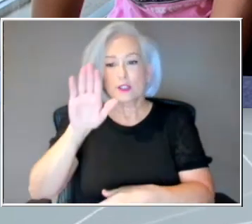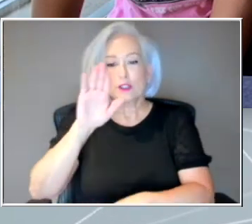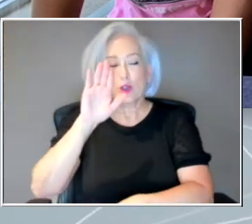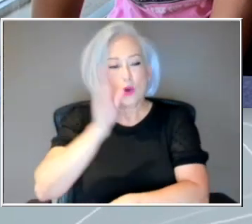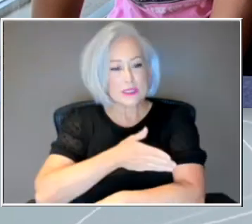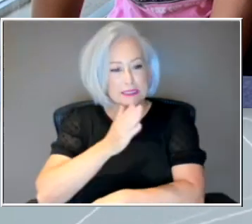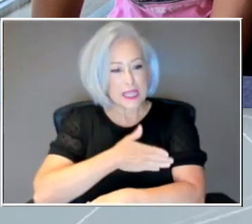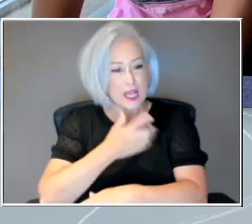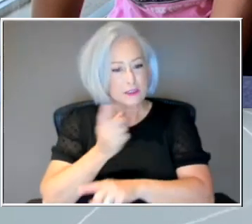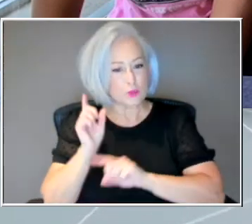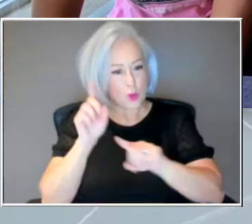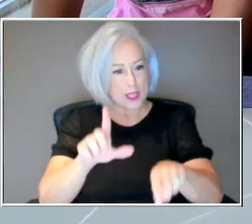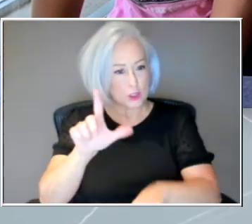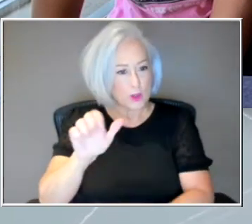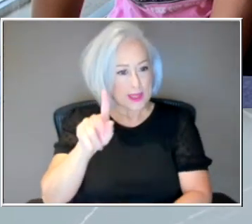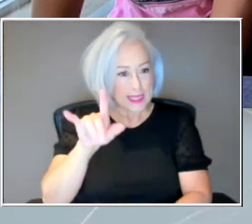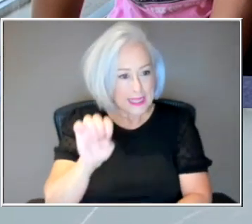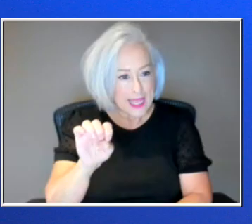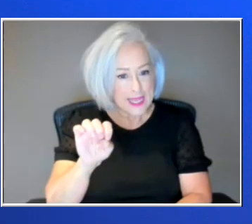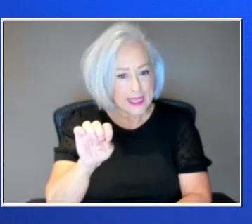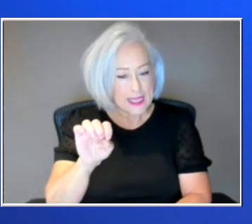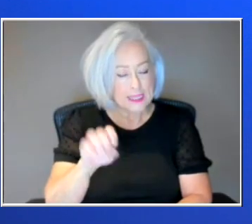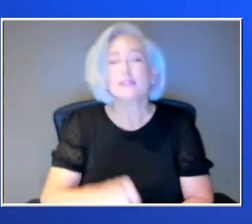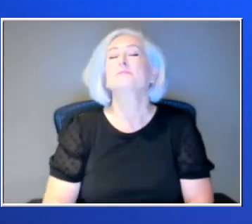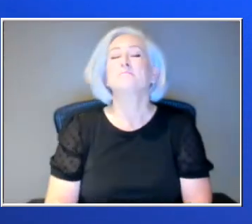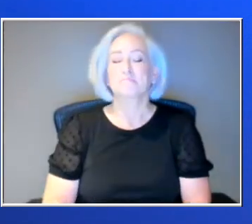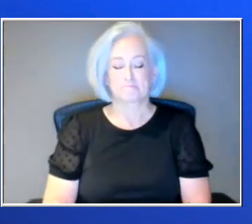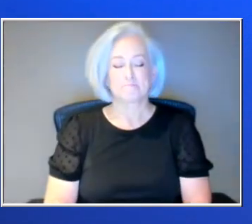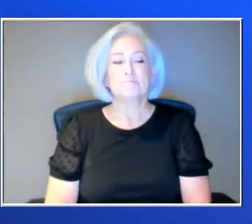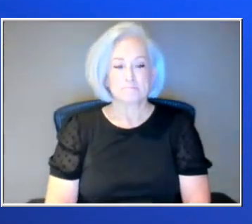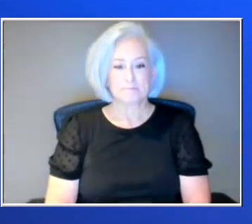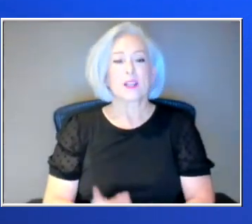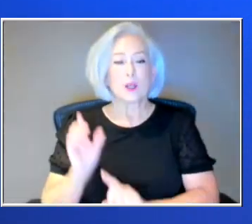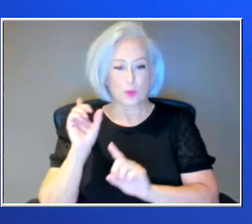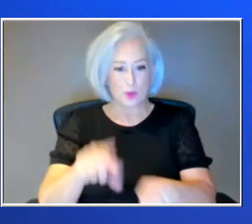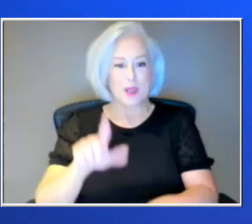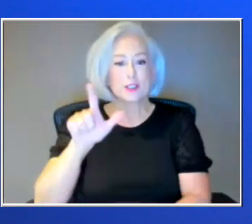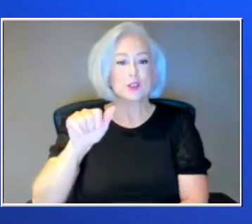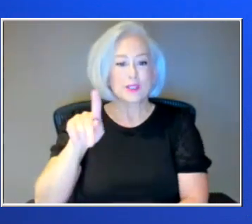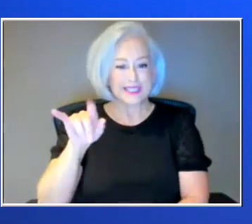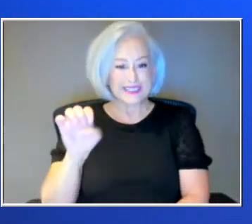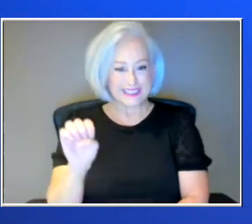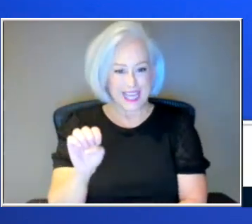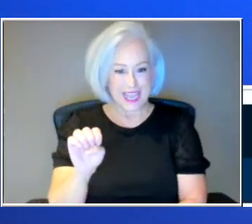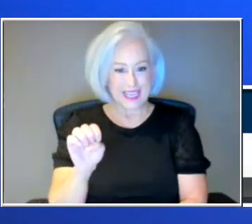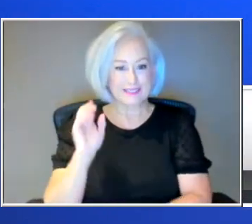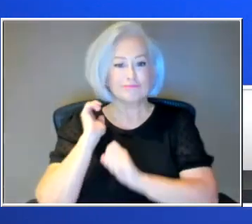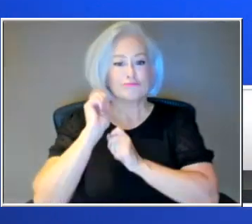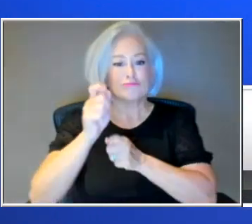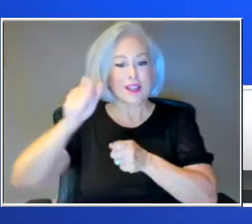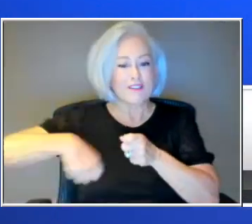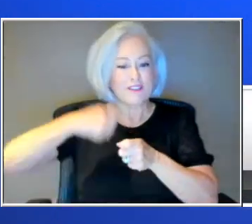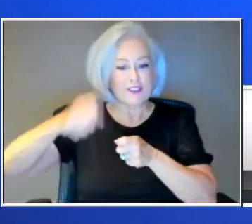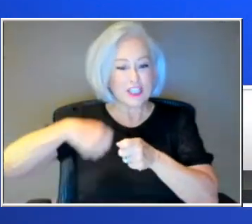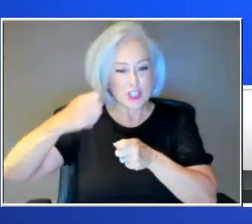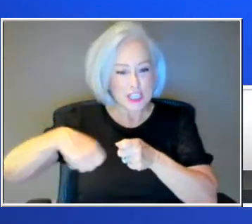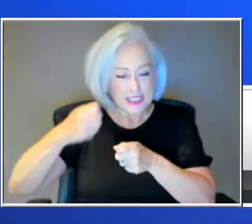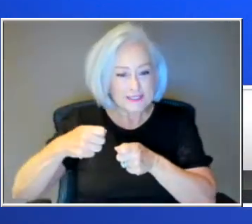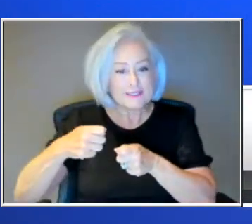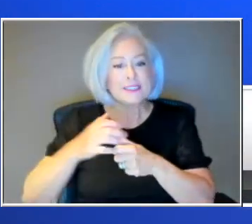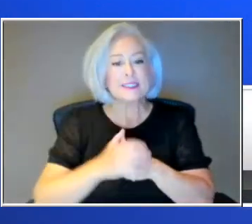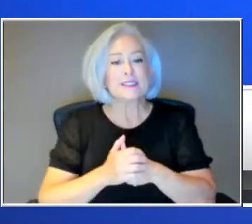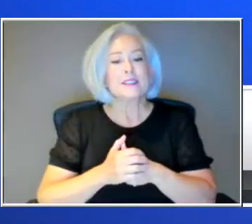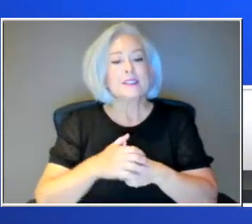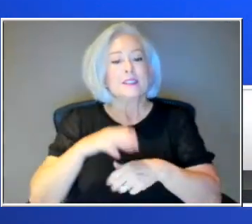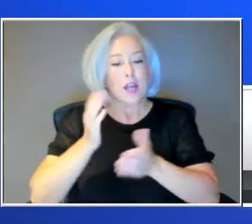understand? Yes. We were down at the lake fishing on our boat, and